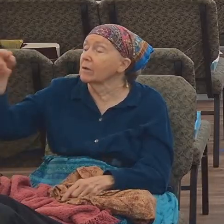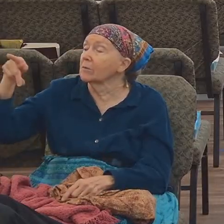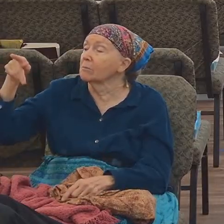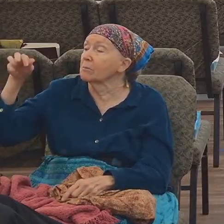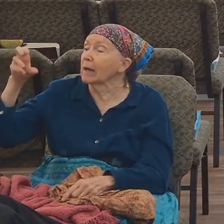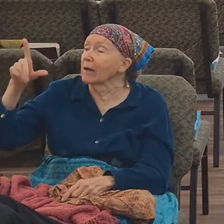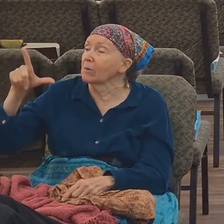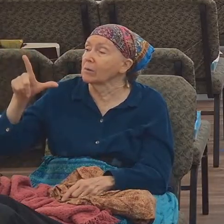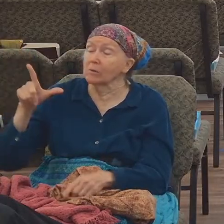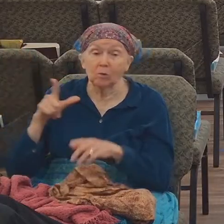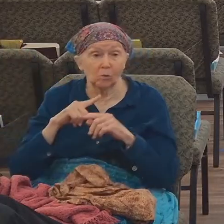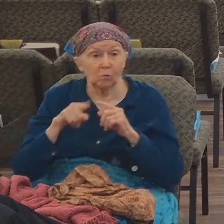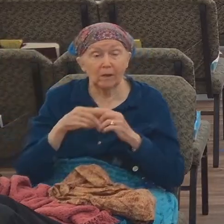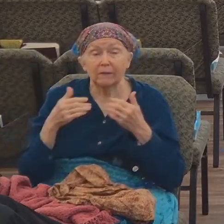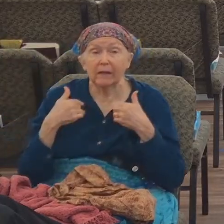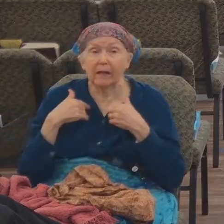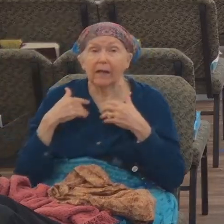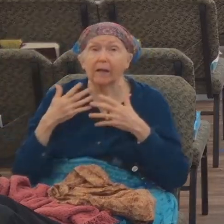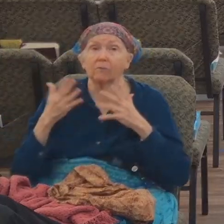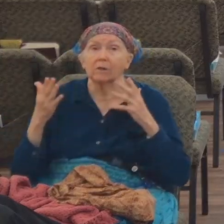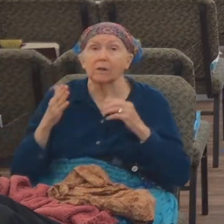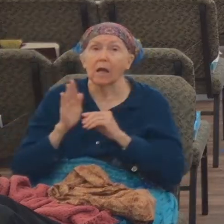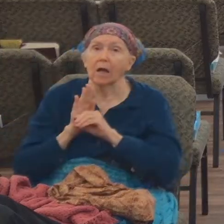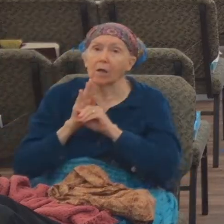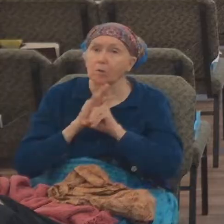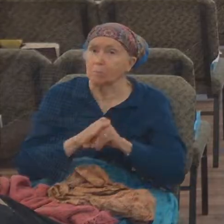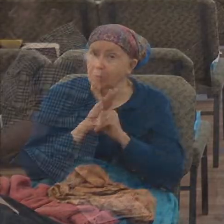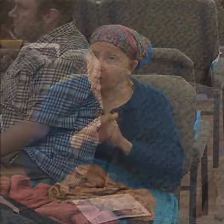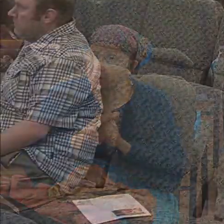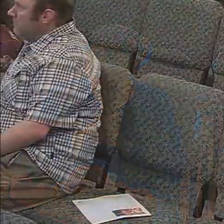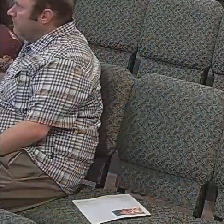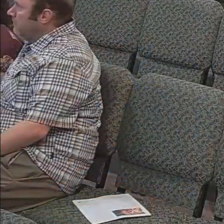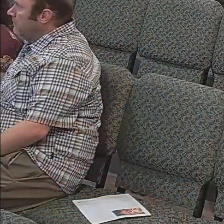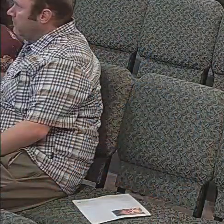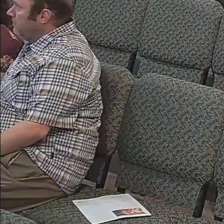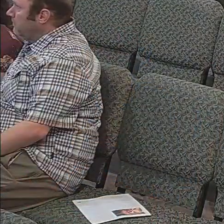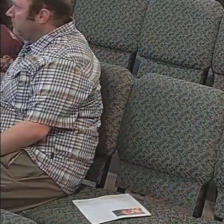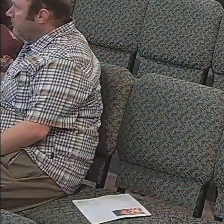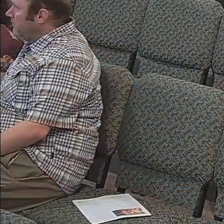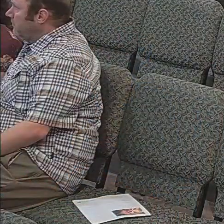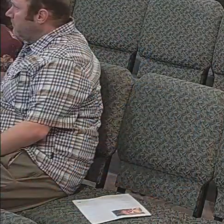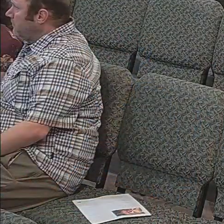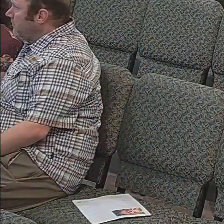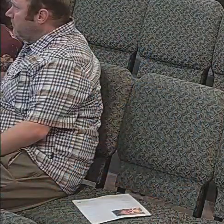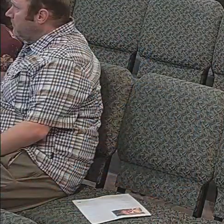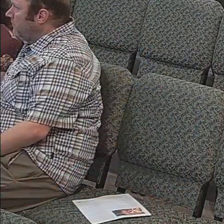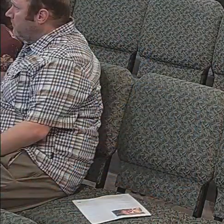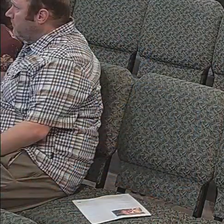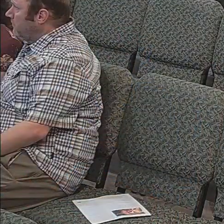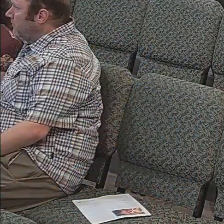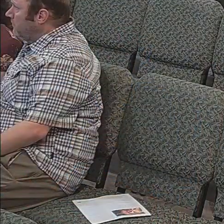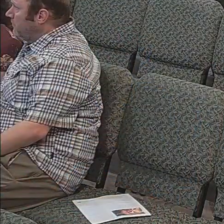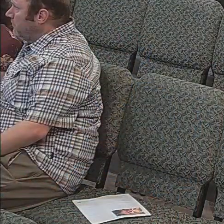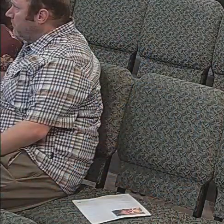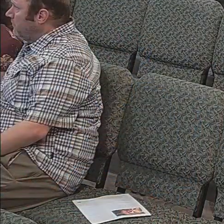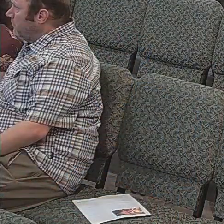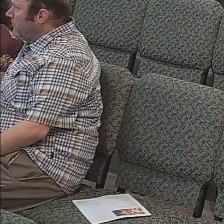there's a lot of pressure, a lot of opposition within the faith community, a couple of things can happen.